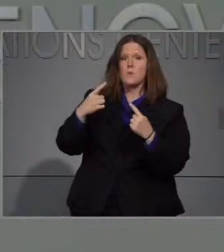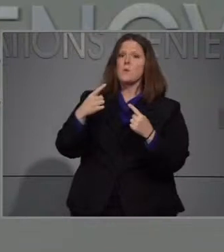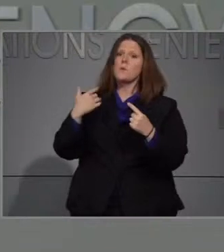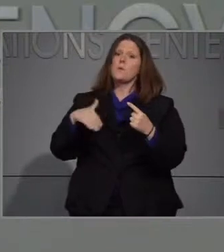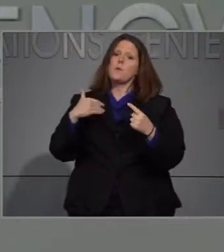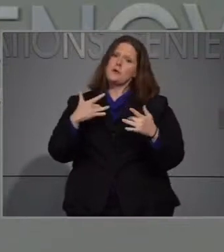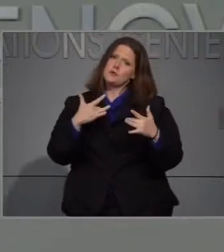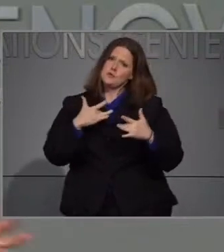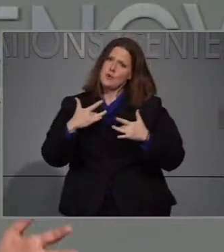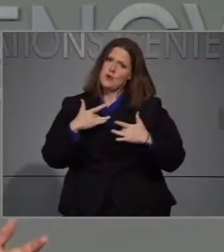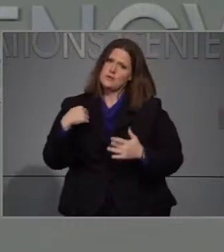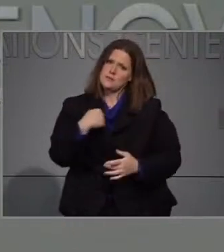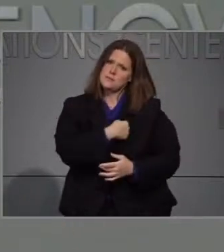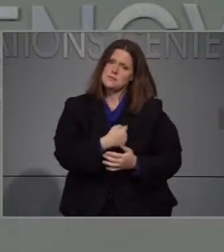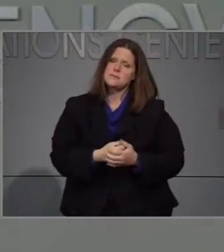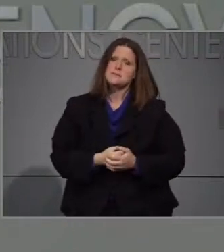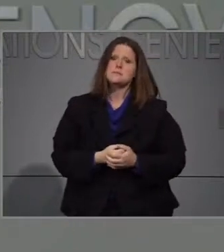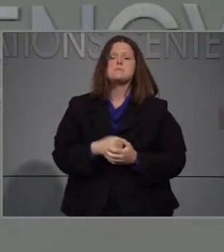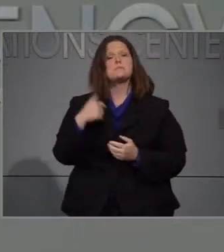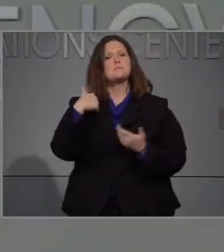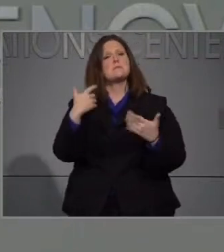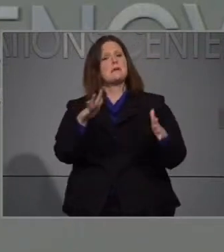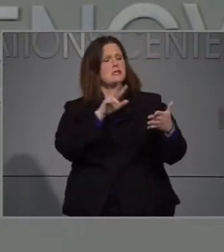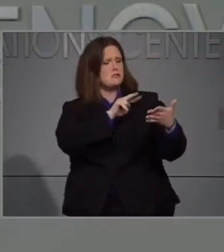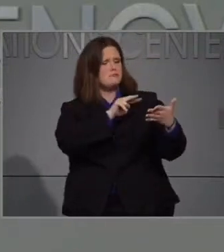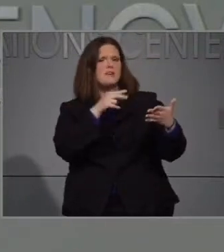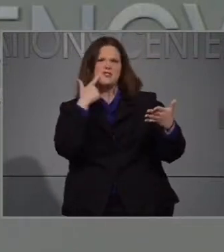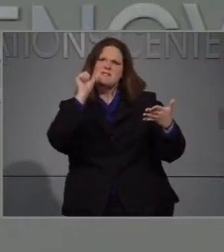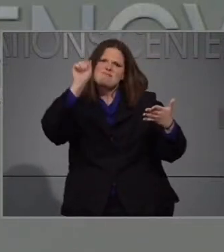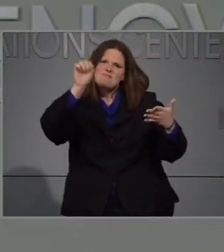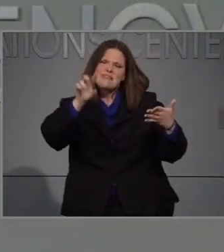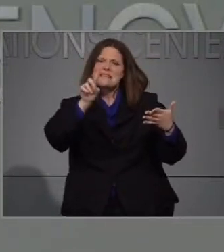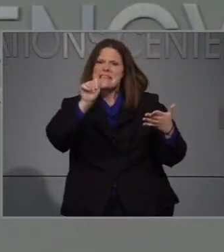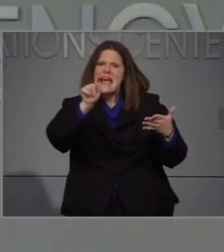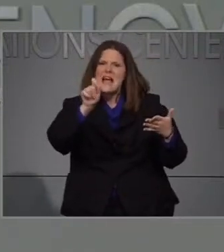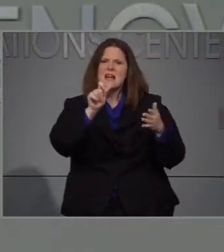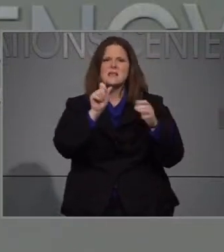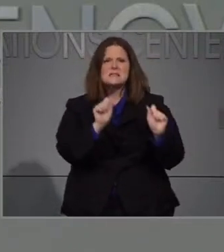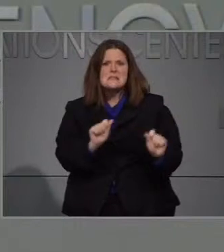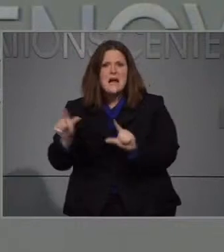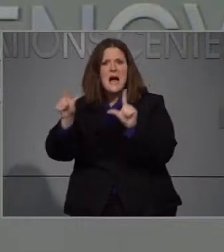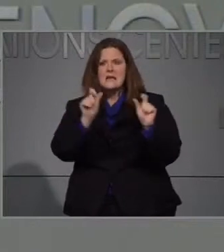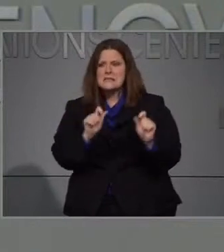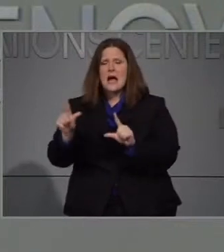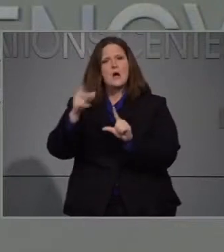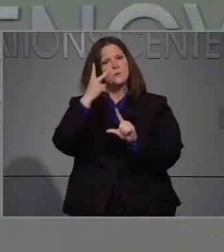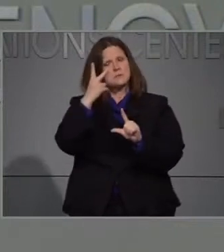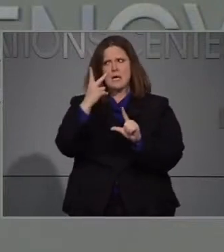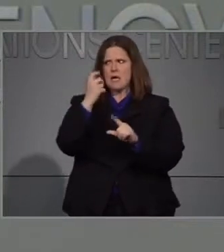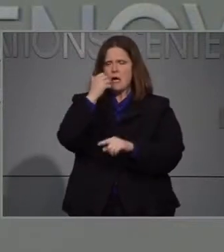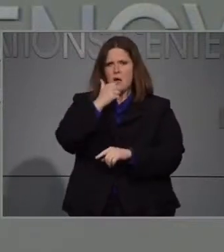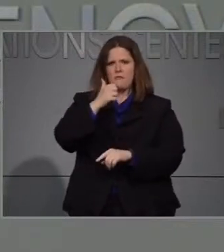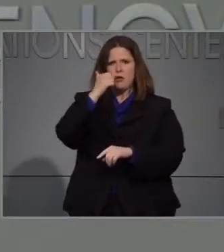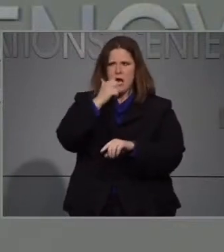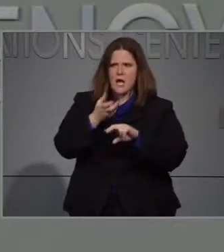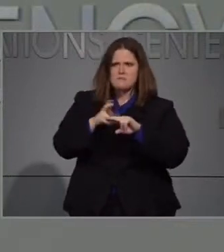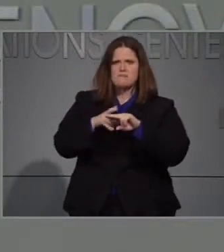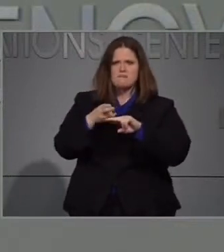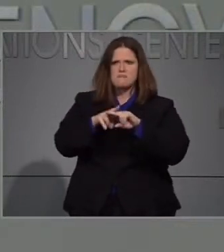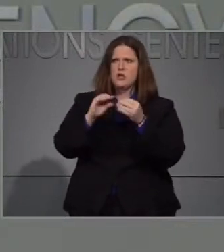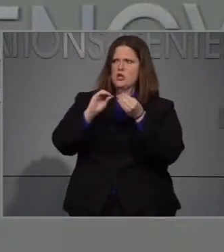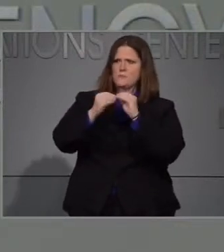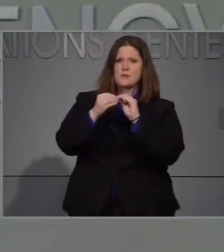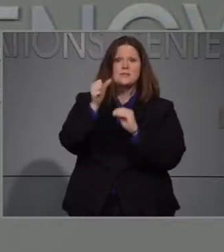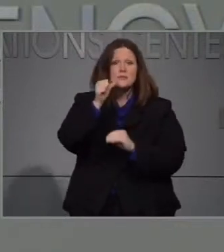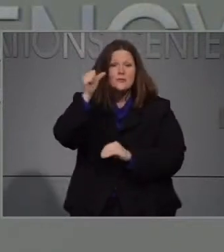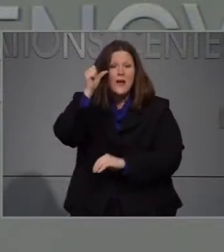increasing case rates. I went through the data just before. We've seen increasing number of new cases day over day. Yesterday was our